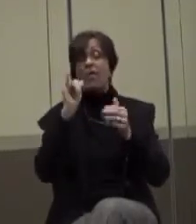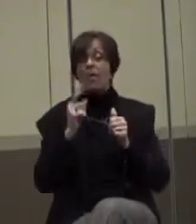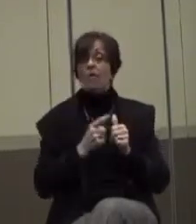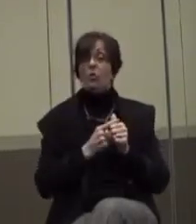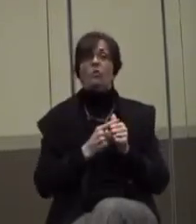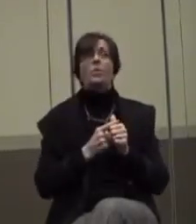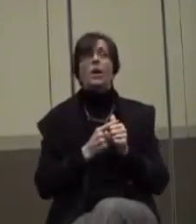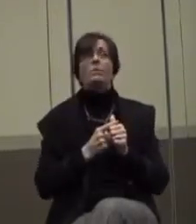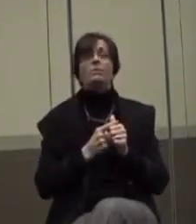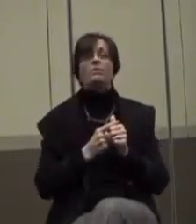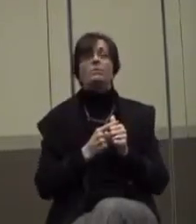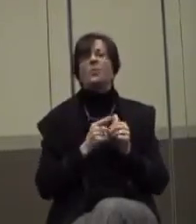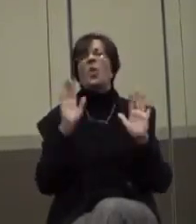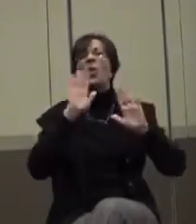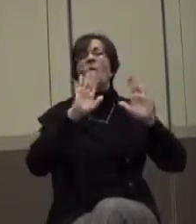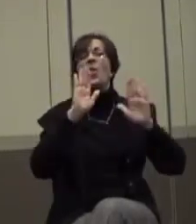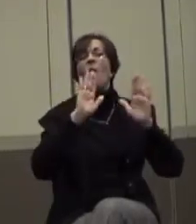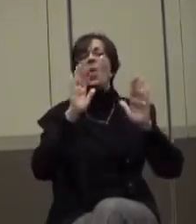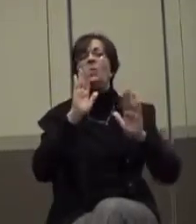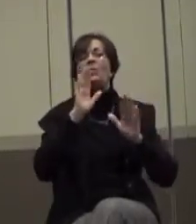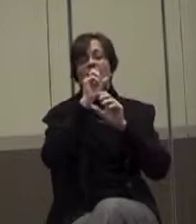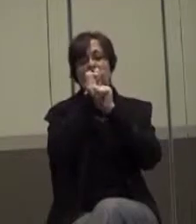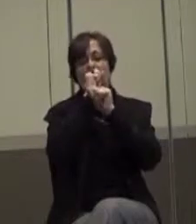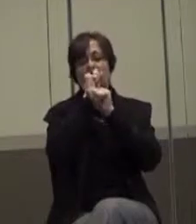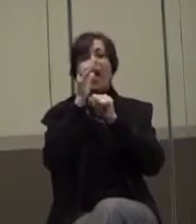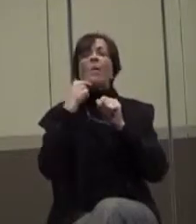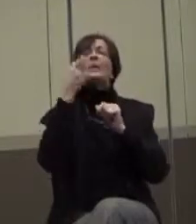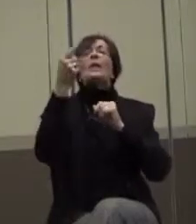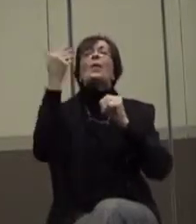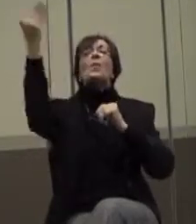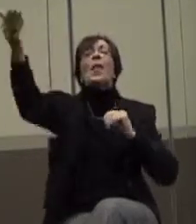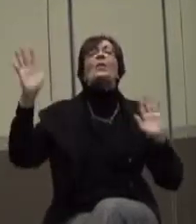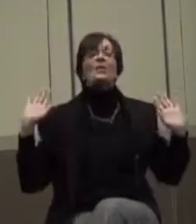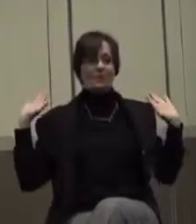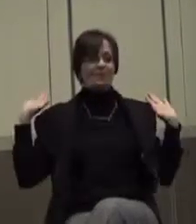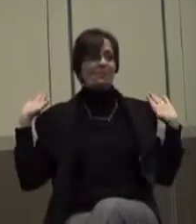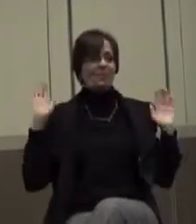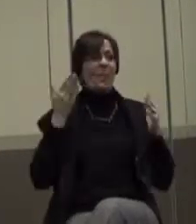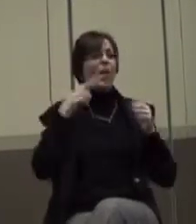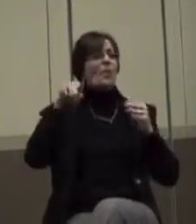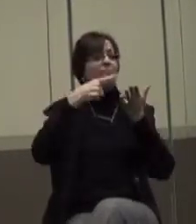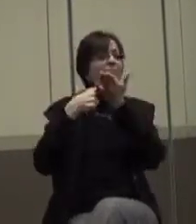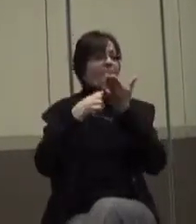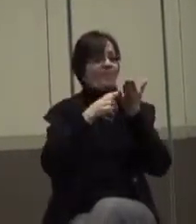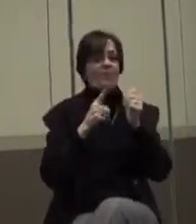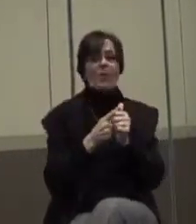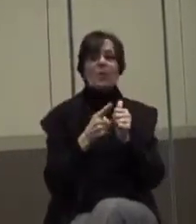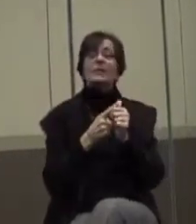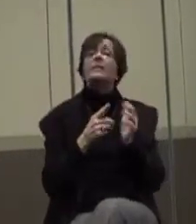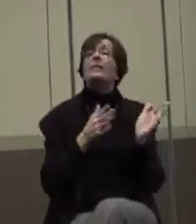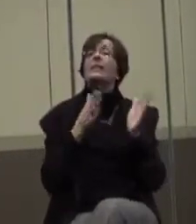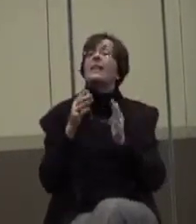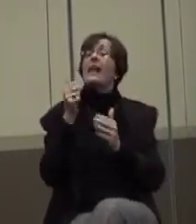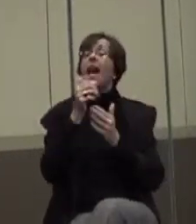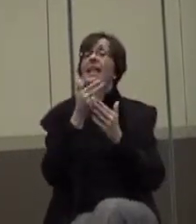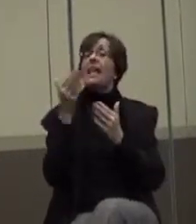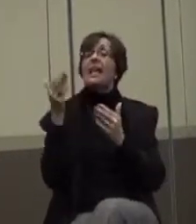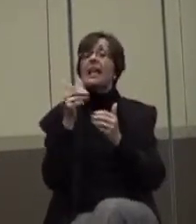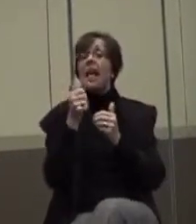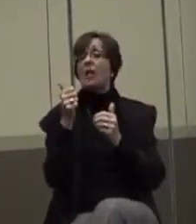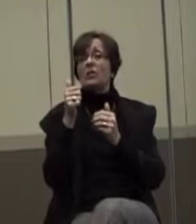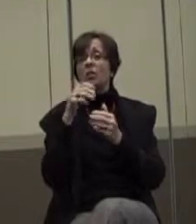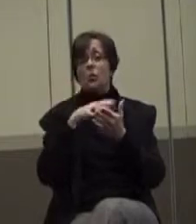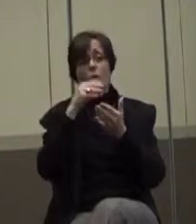thing that well, I'm not going to tell you that. I'll tell you that later. After you guys talk about your own bips and stuff. Anything else you caught from this